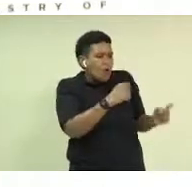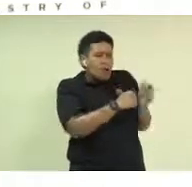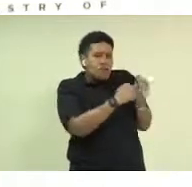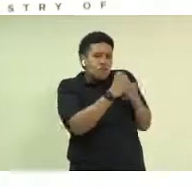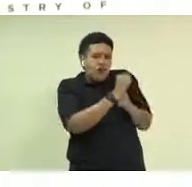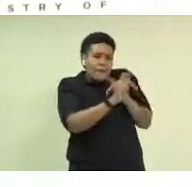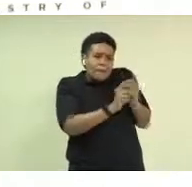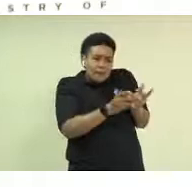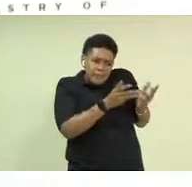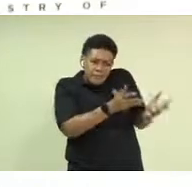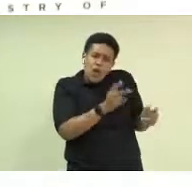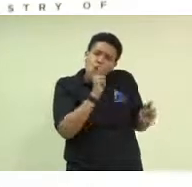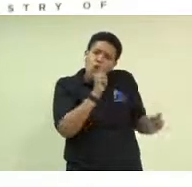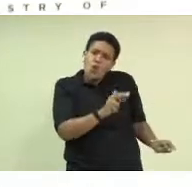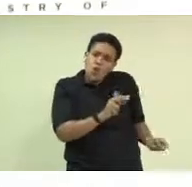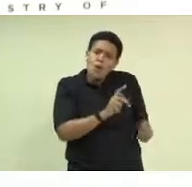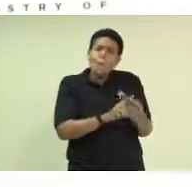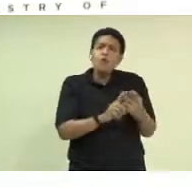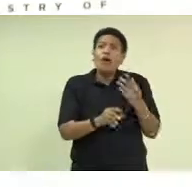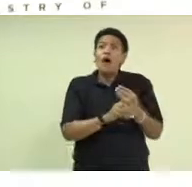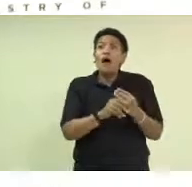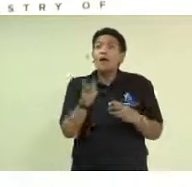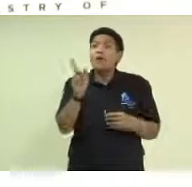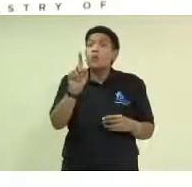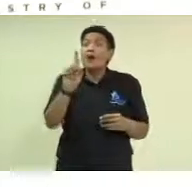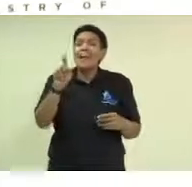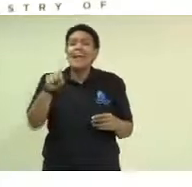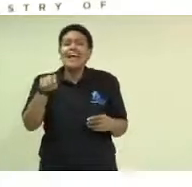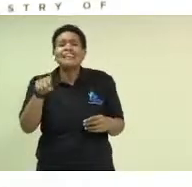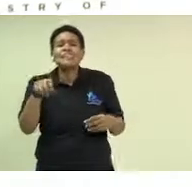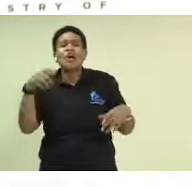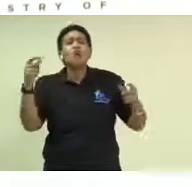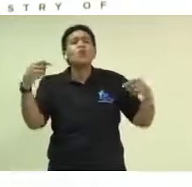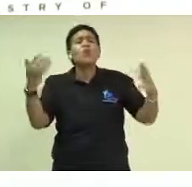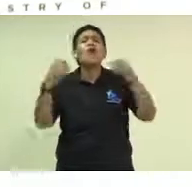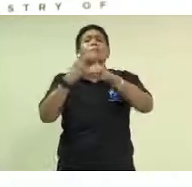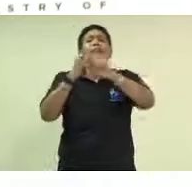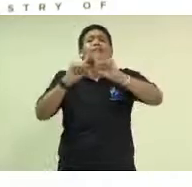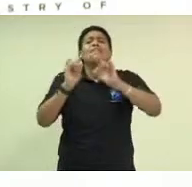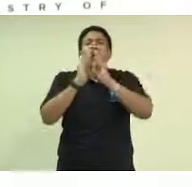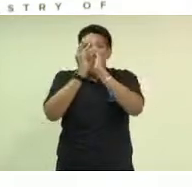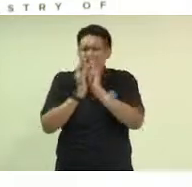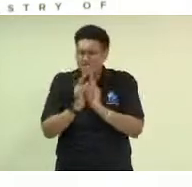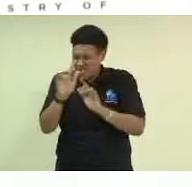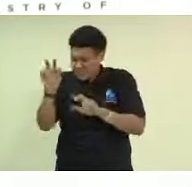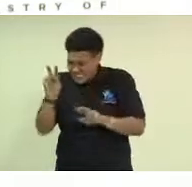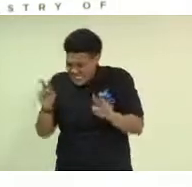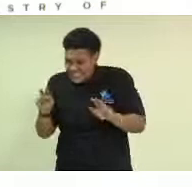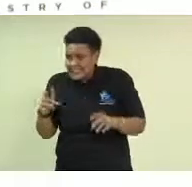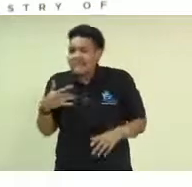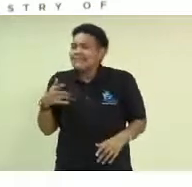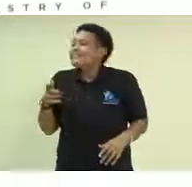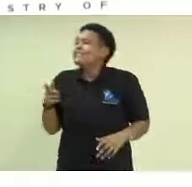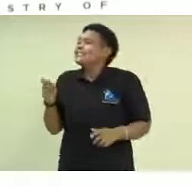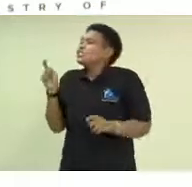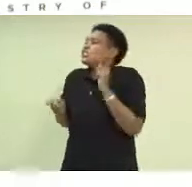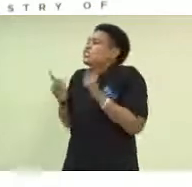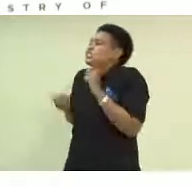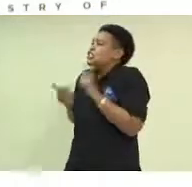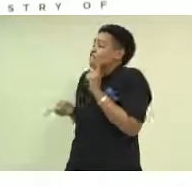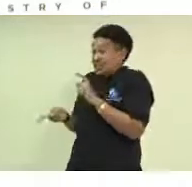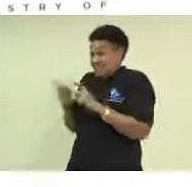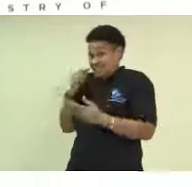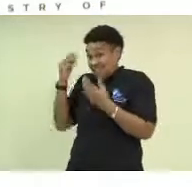people, and to, where necessary, make adjustments so we can give that information